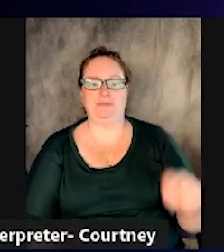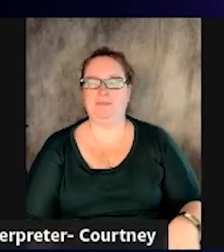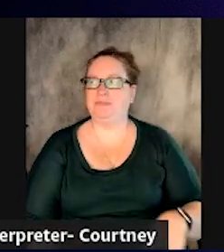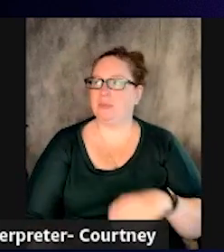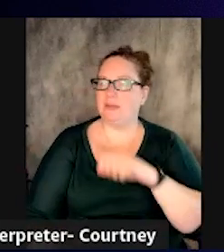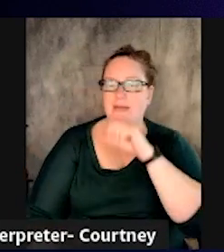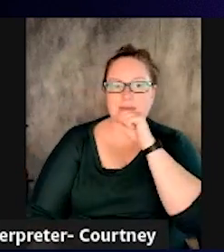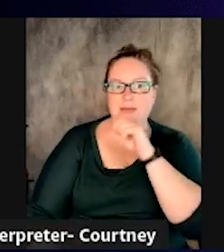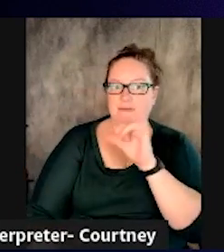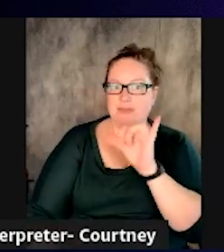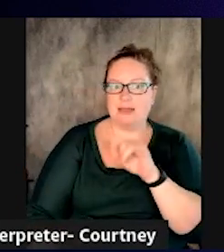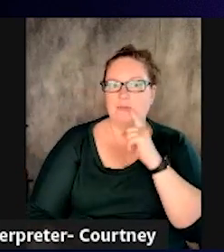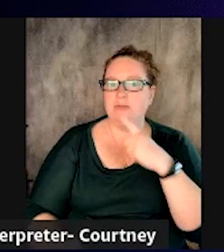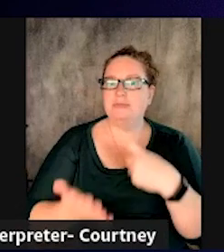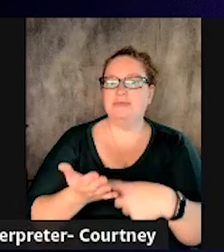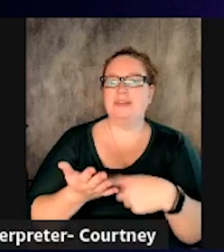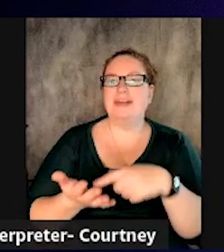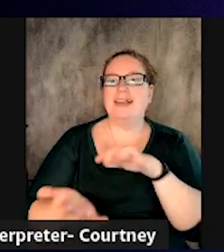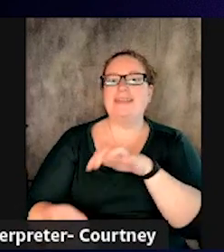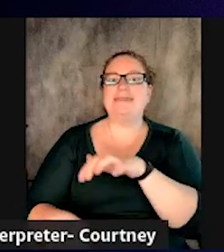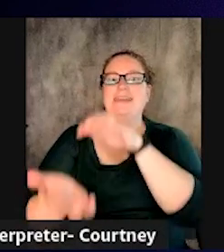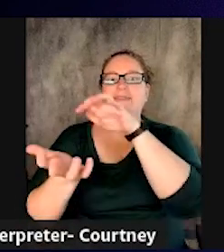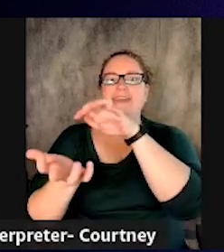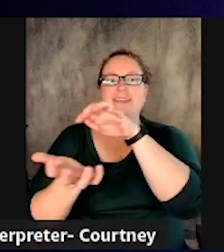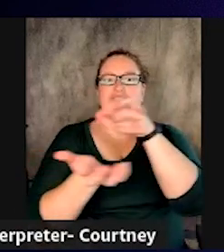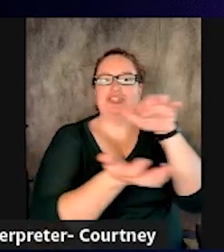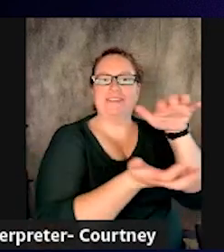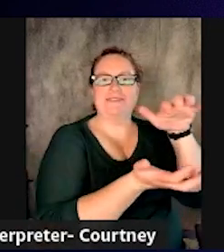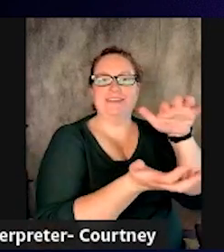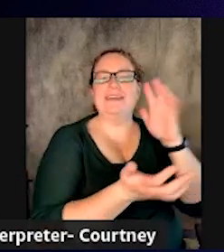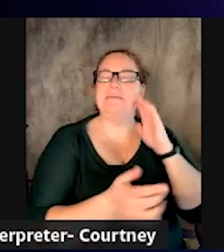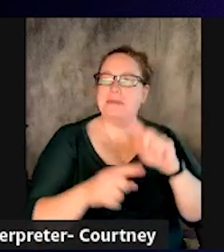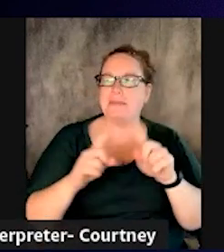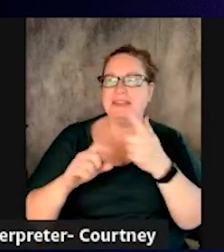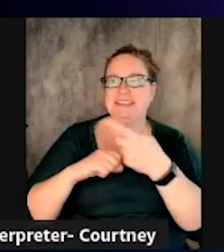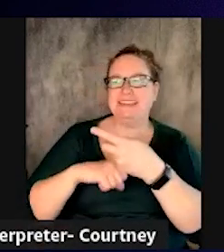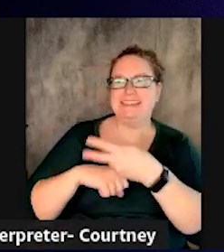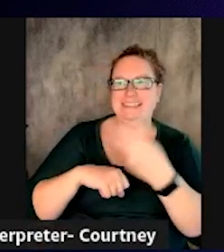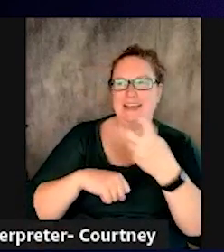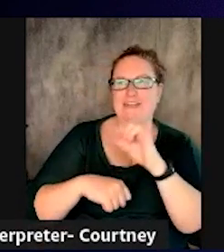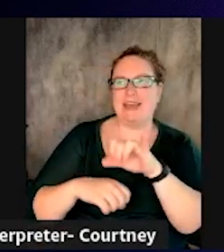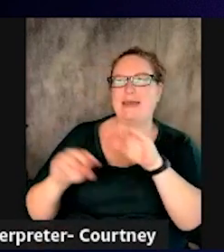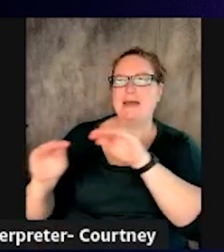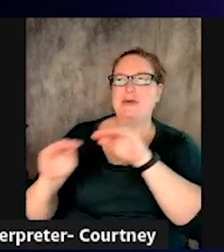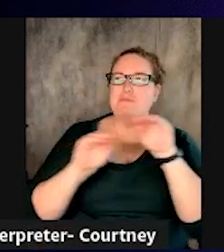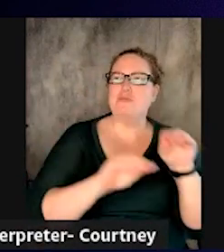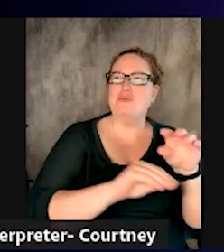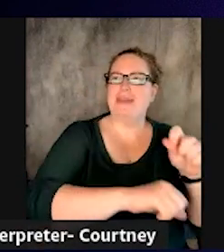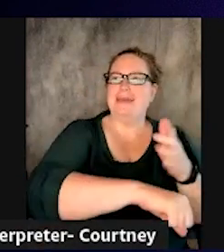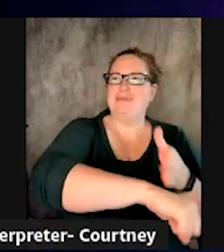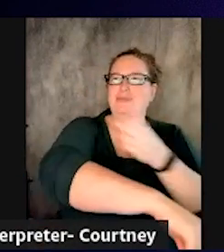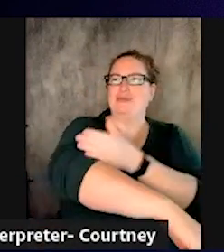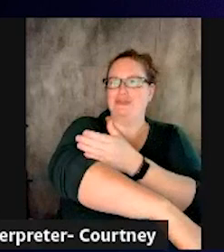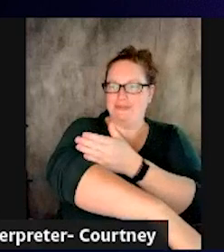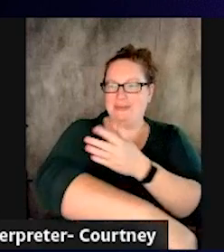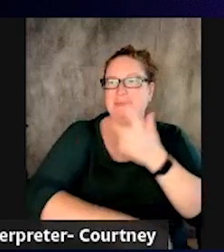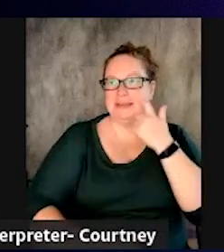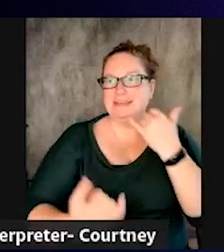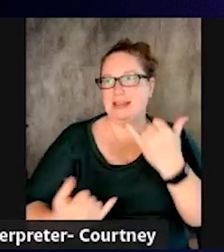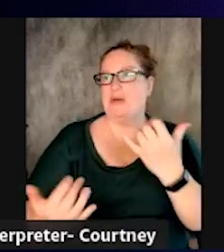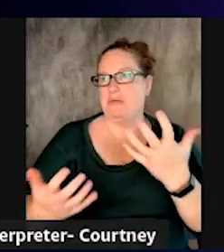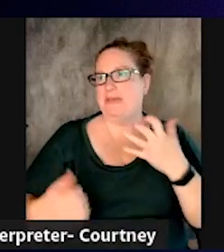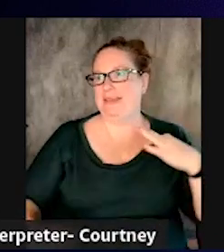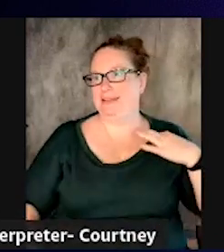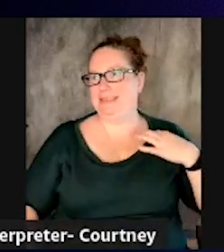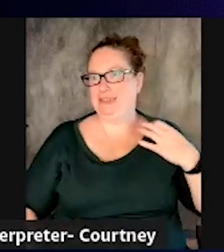we've been talking about lift and shift for so long, but I'm going to steal that move and improve line. I hope you don't have that copyrighted, because I want that on a t-shirt now. We need